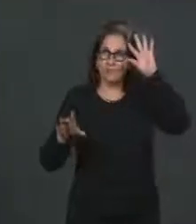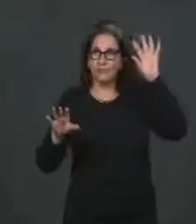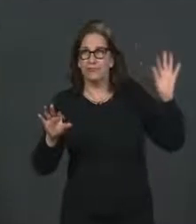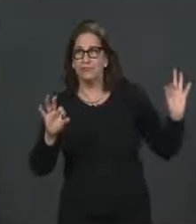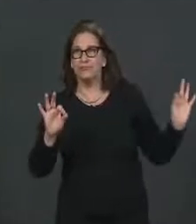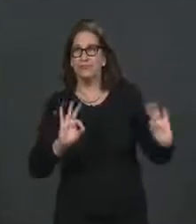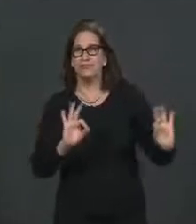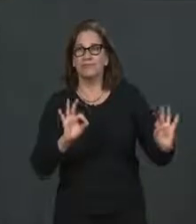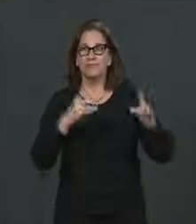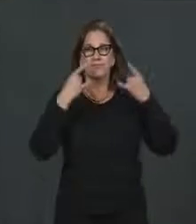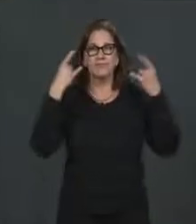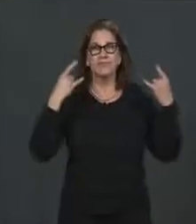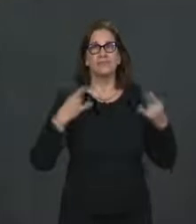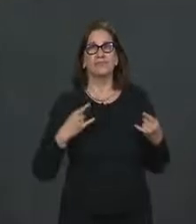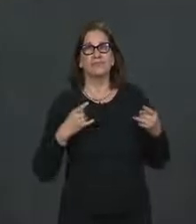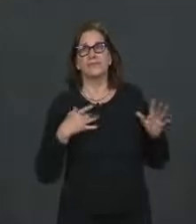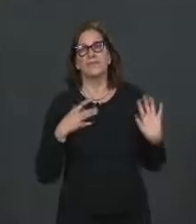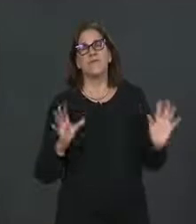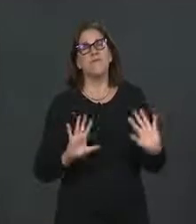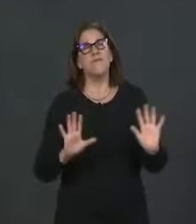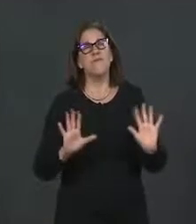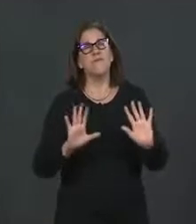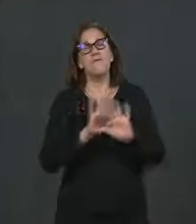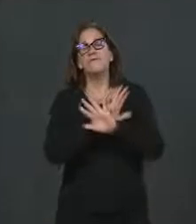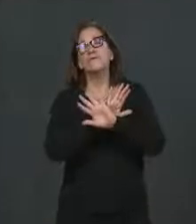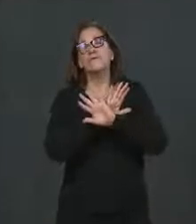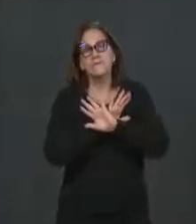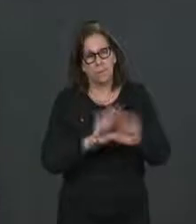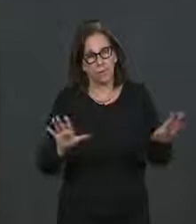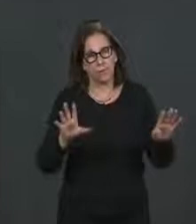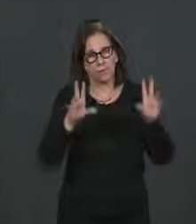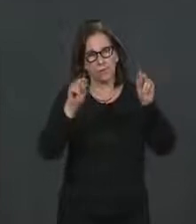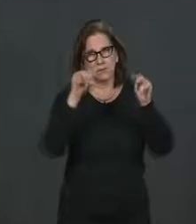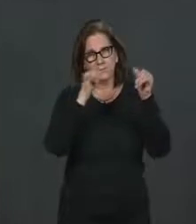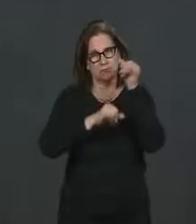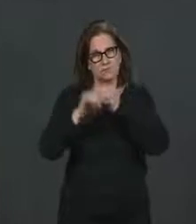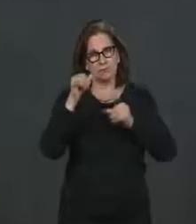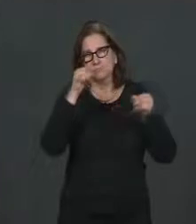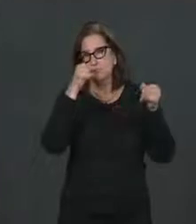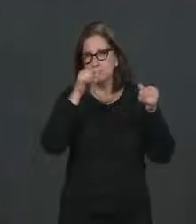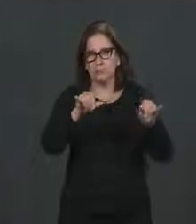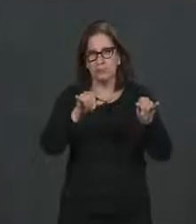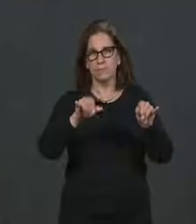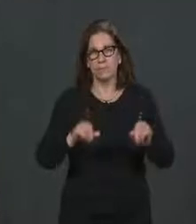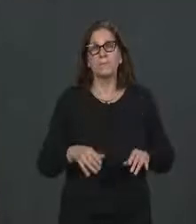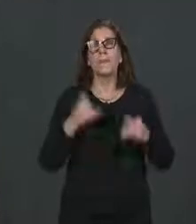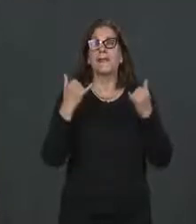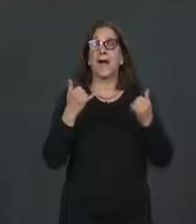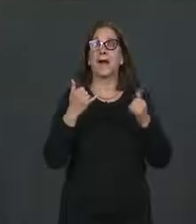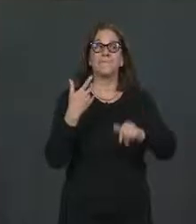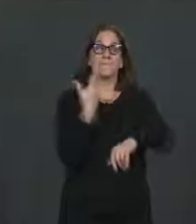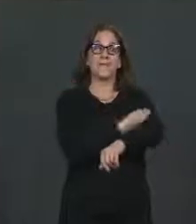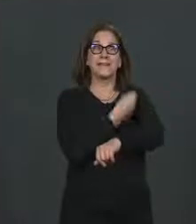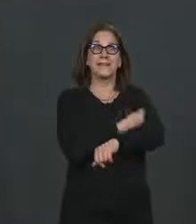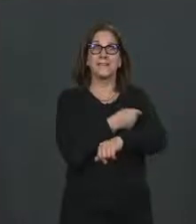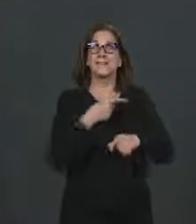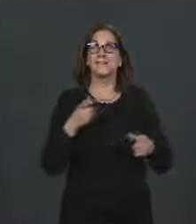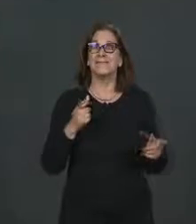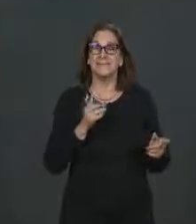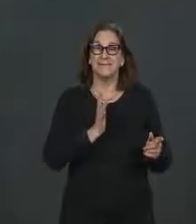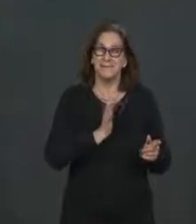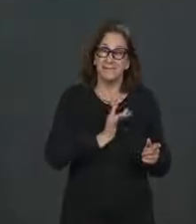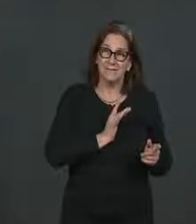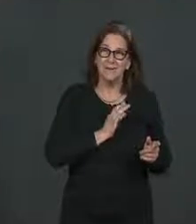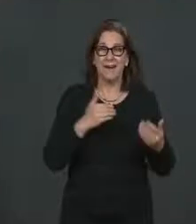a very good thing, to state the obvious. But people are letting up on precautions, which is a very